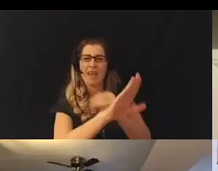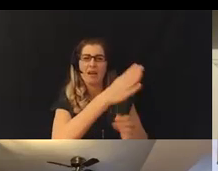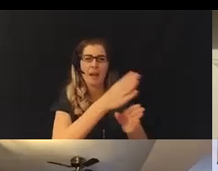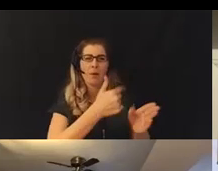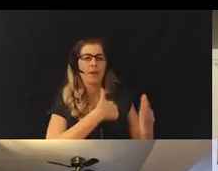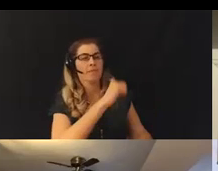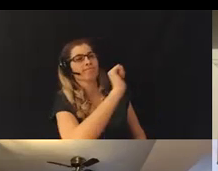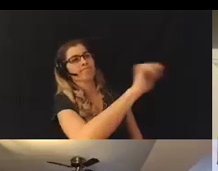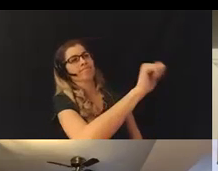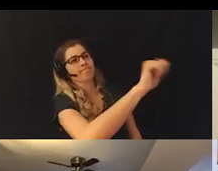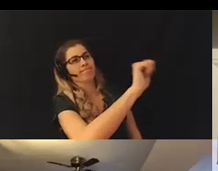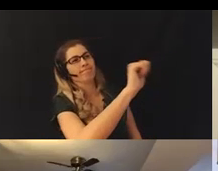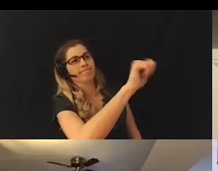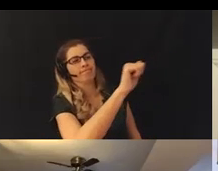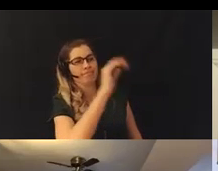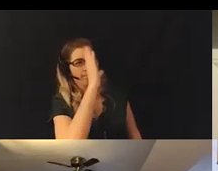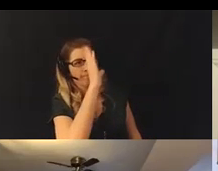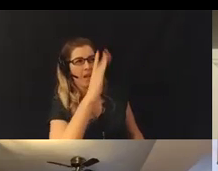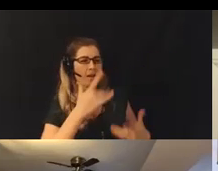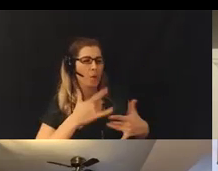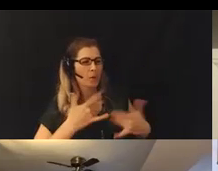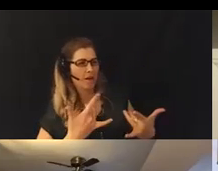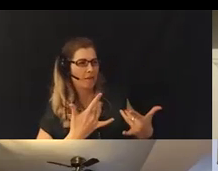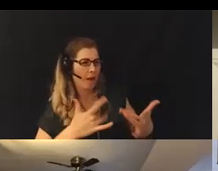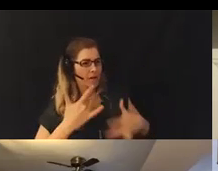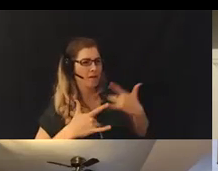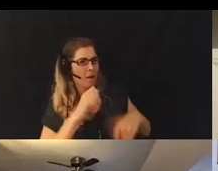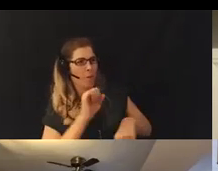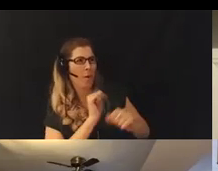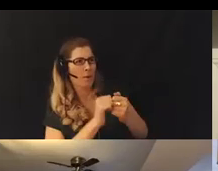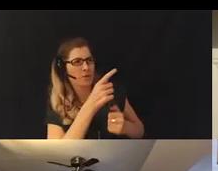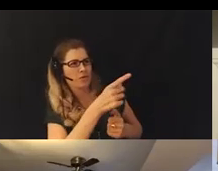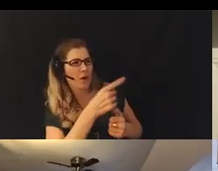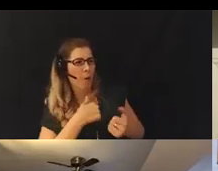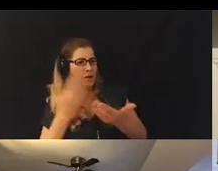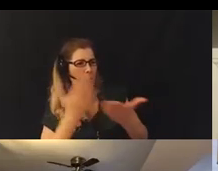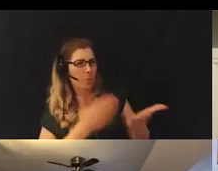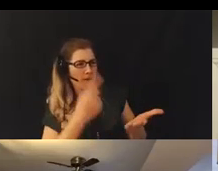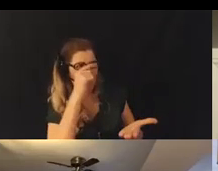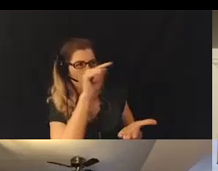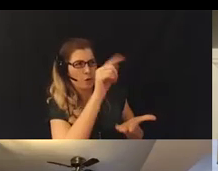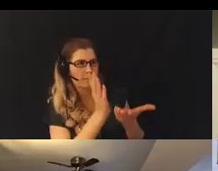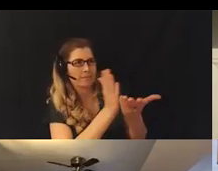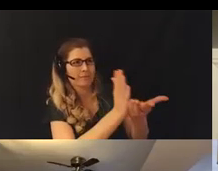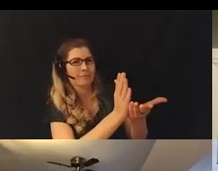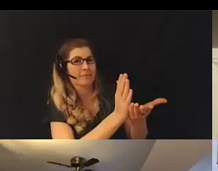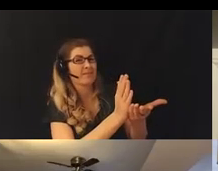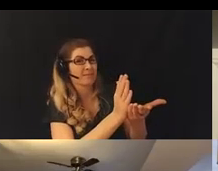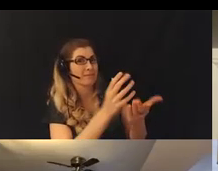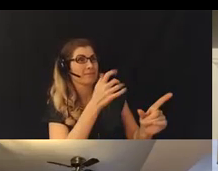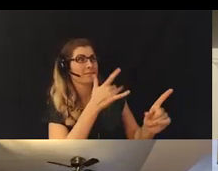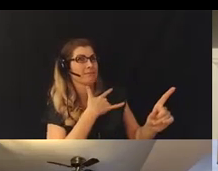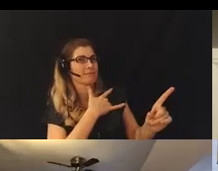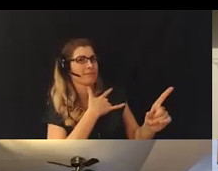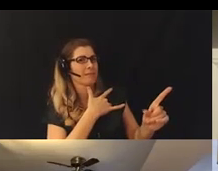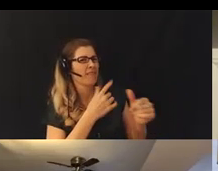door, saying, like, yo, what's up? I'm excited to work with you. You know, I just wanted to bring these by for you, right? So I think that that's the